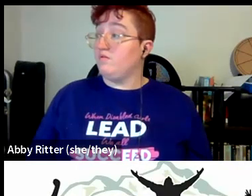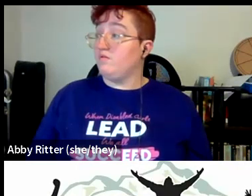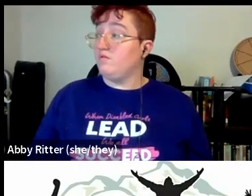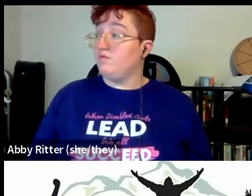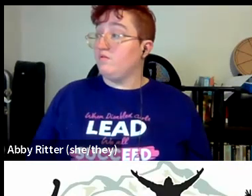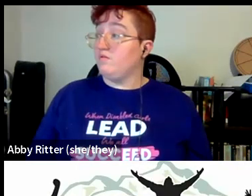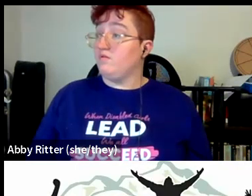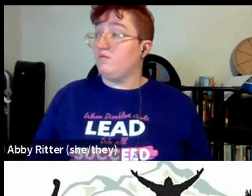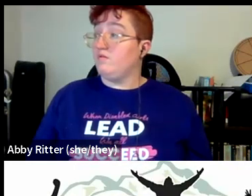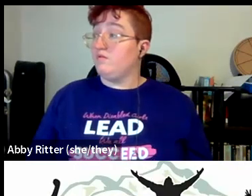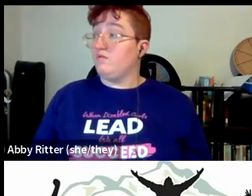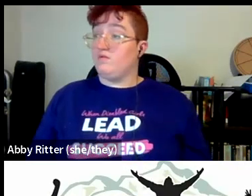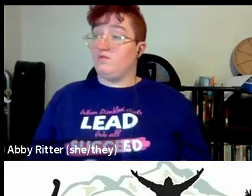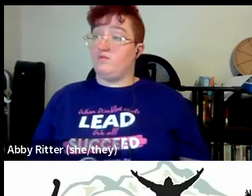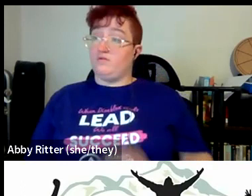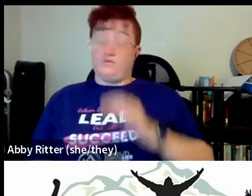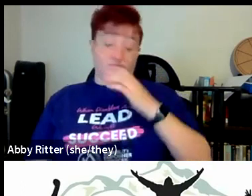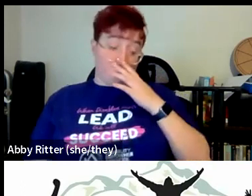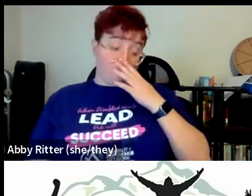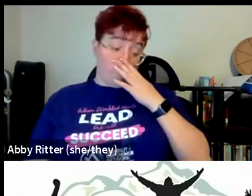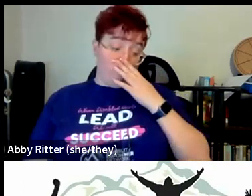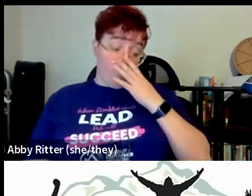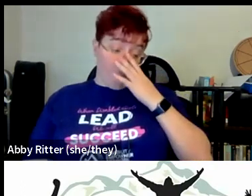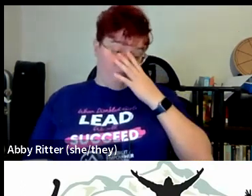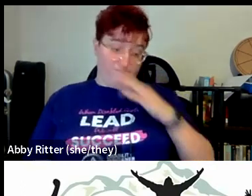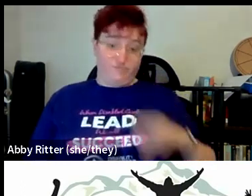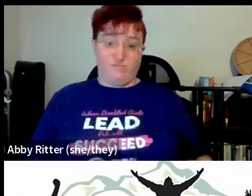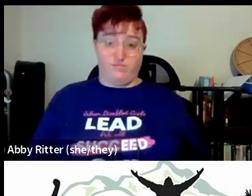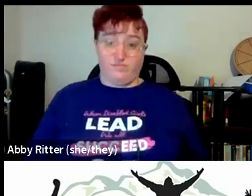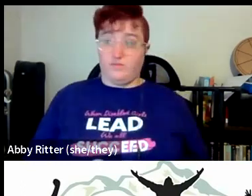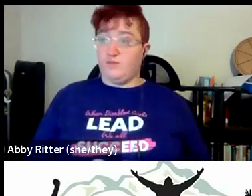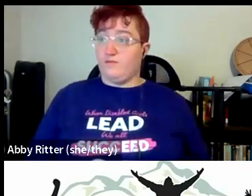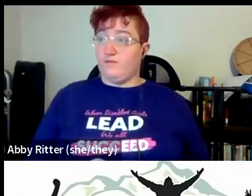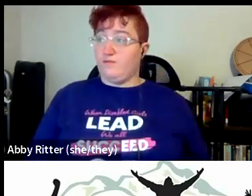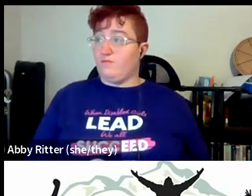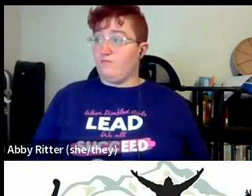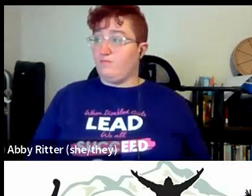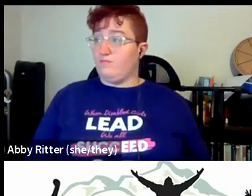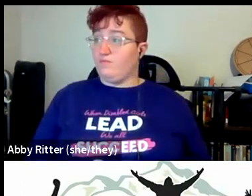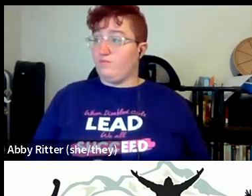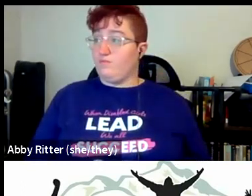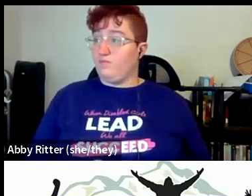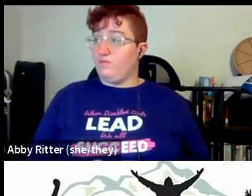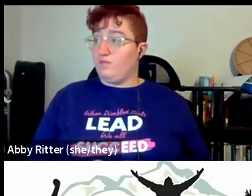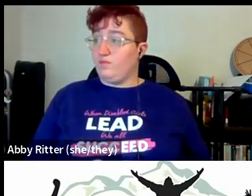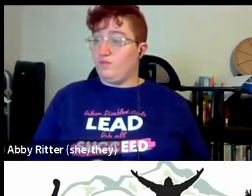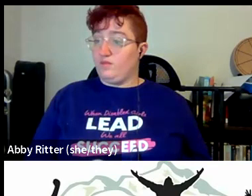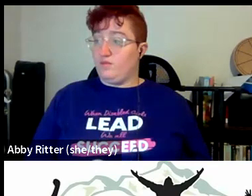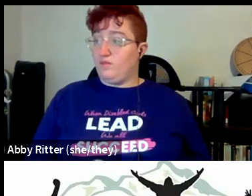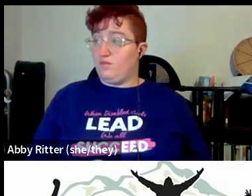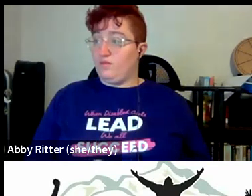if it's high school or college or a little bit of both. I would say all of them. And what's the other one